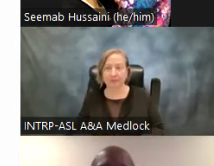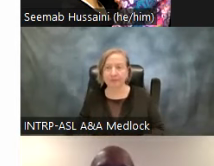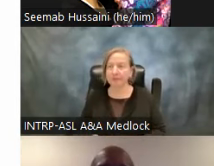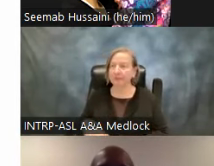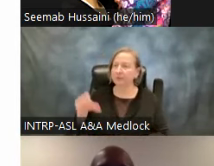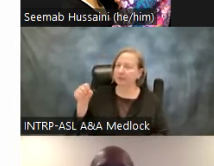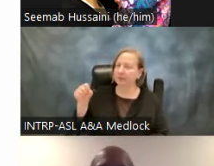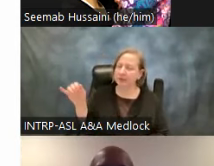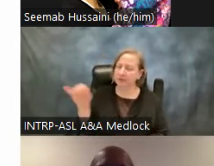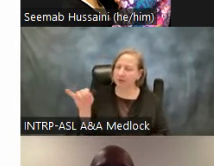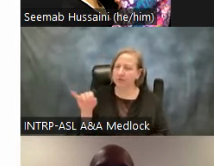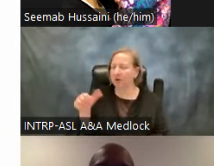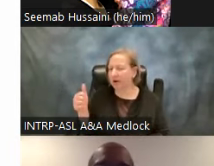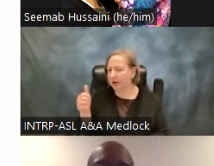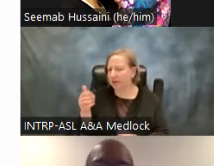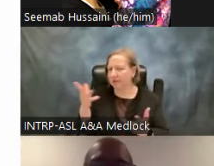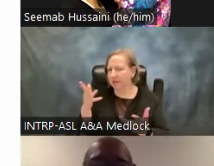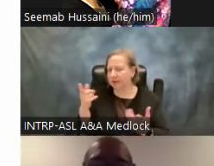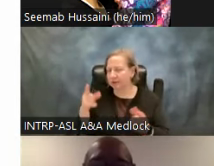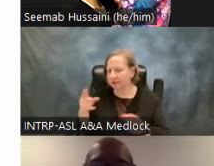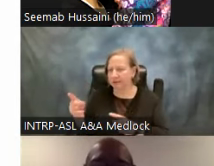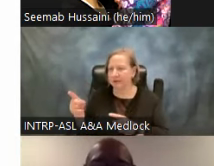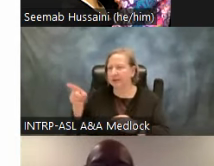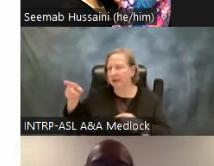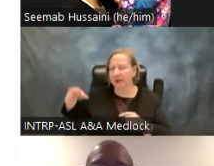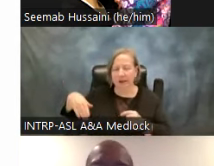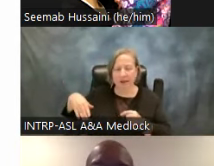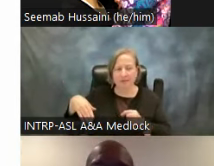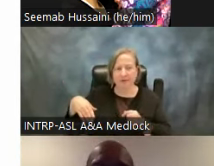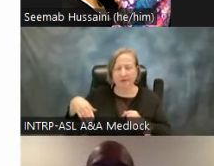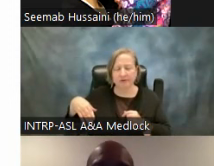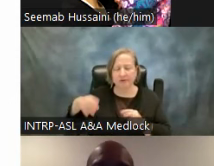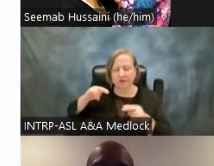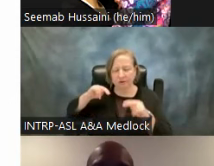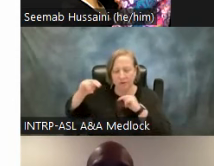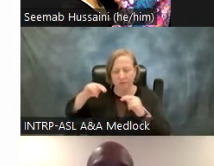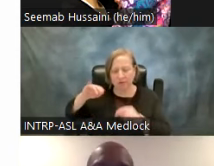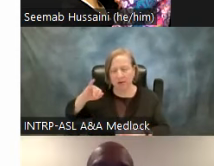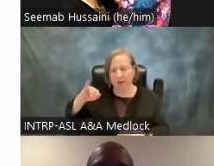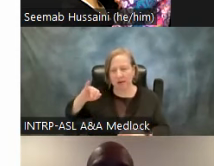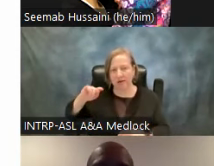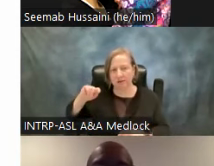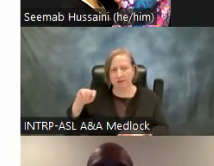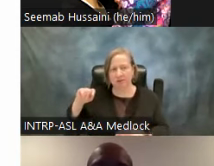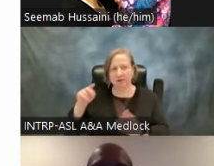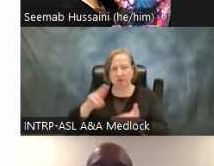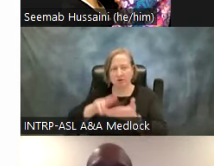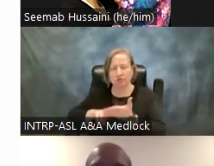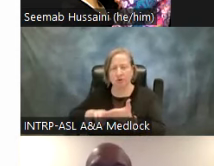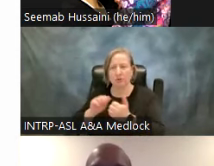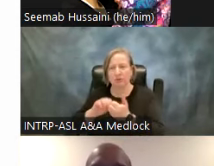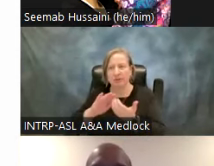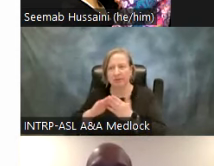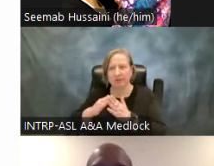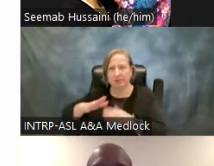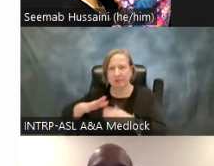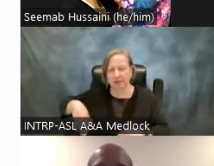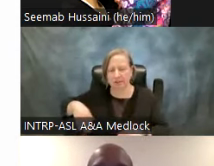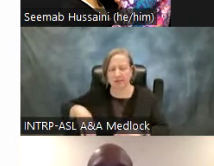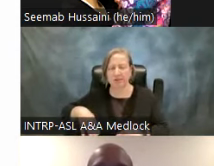Yeah, also another thing that's taking place is that they have not negotiated IT contracts with the city yet, depending